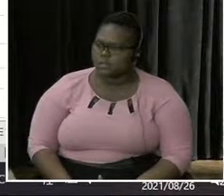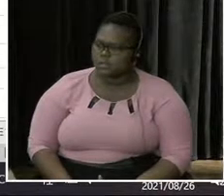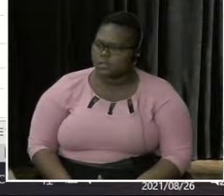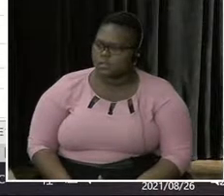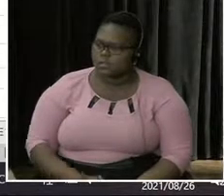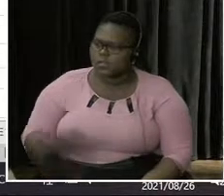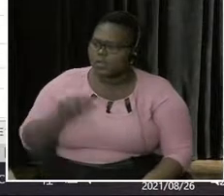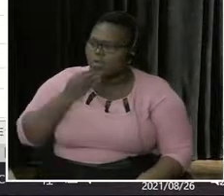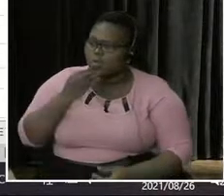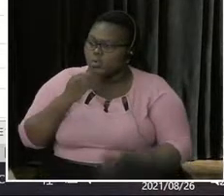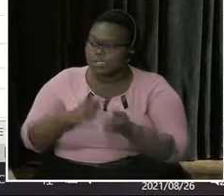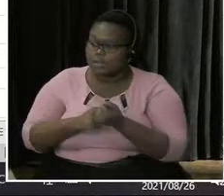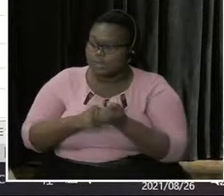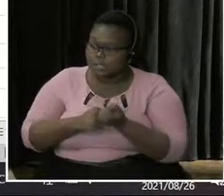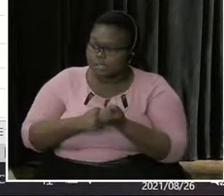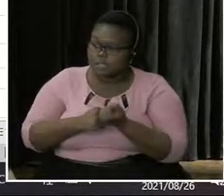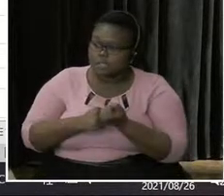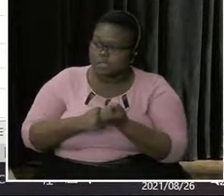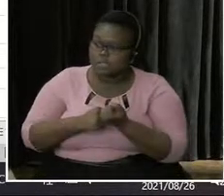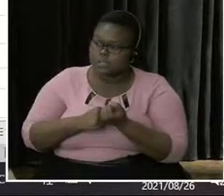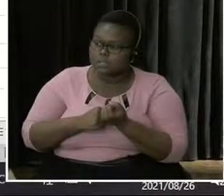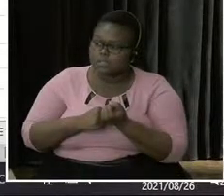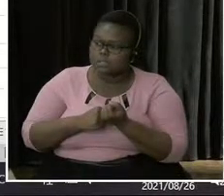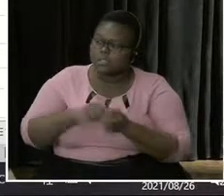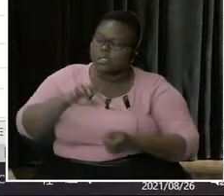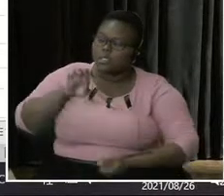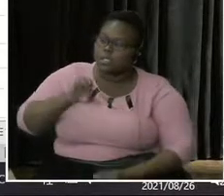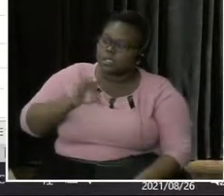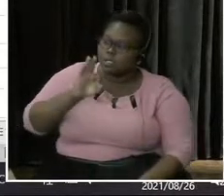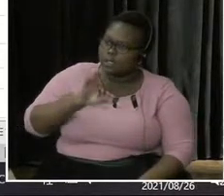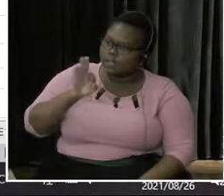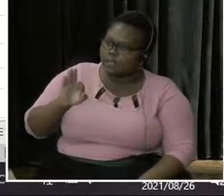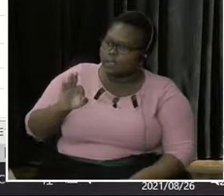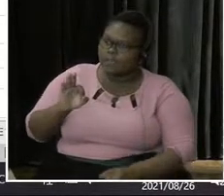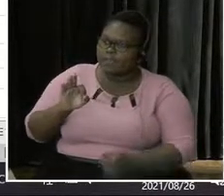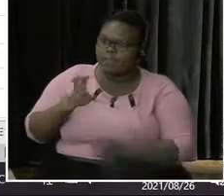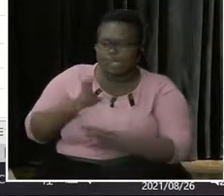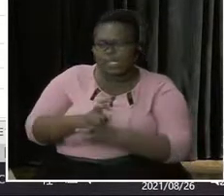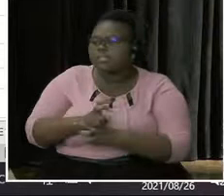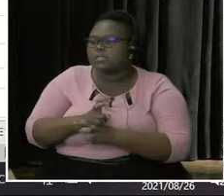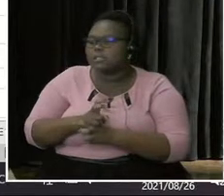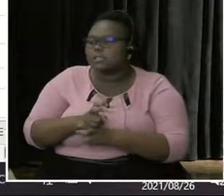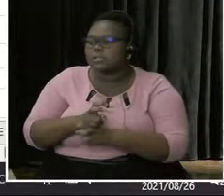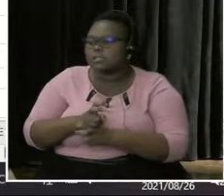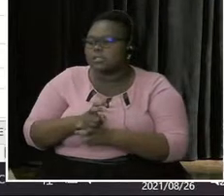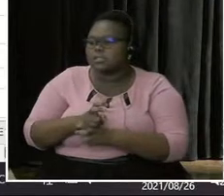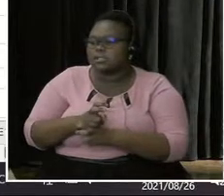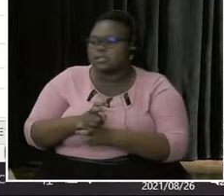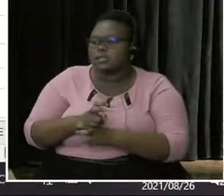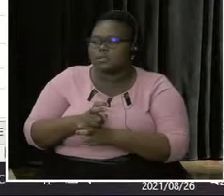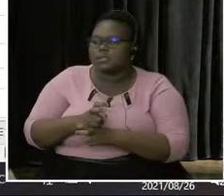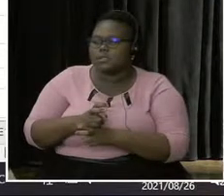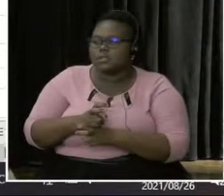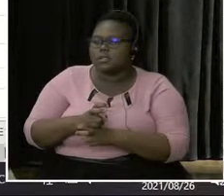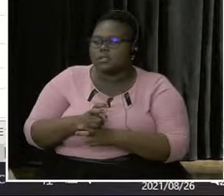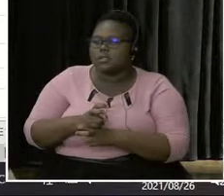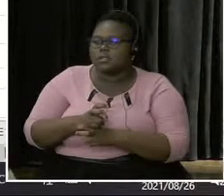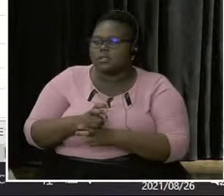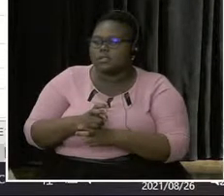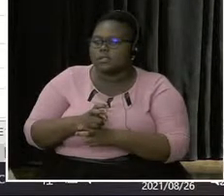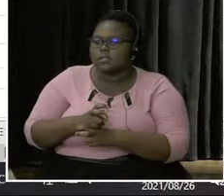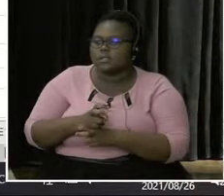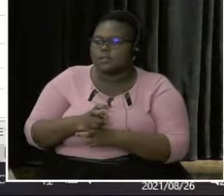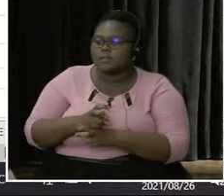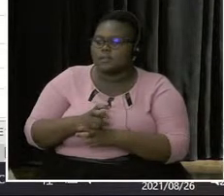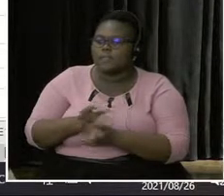Who is for? EFF. EFF not in support. Yeah.